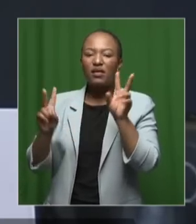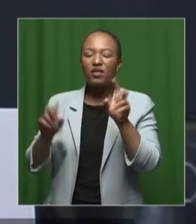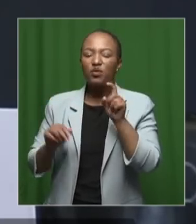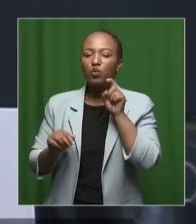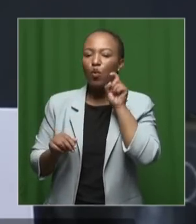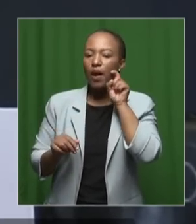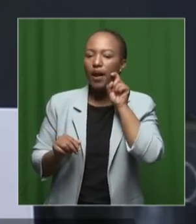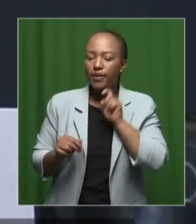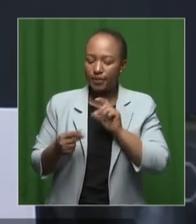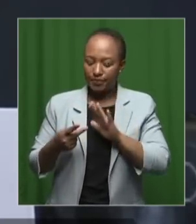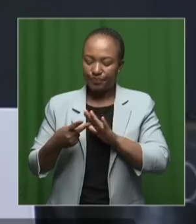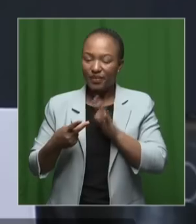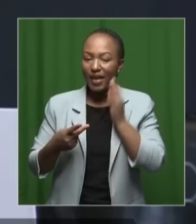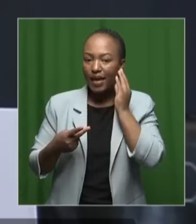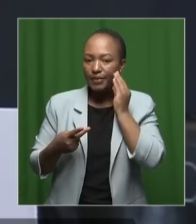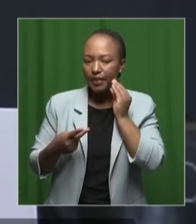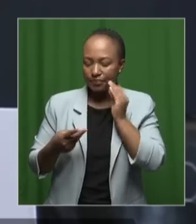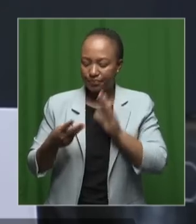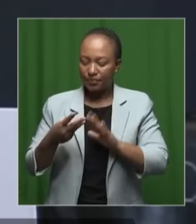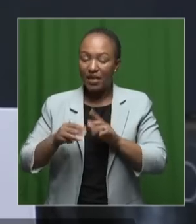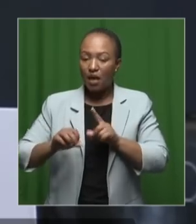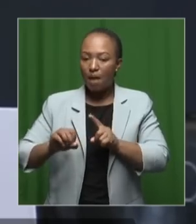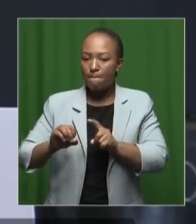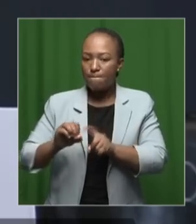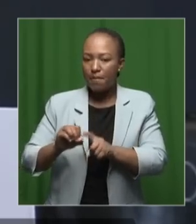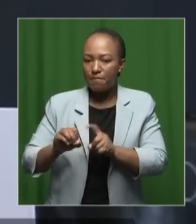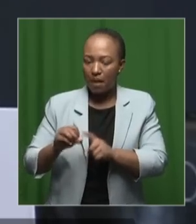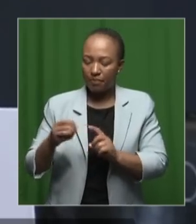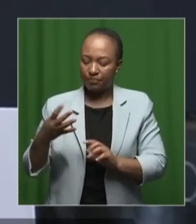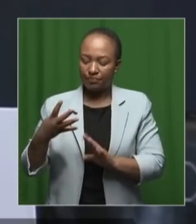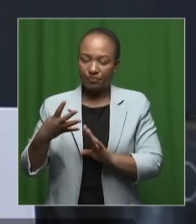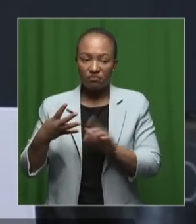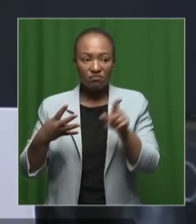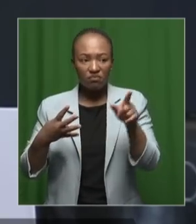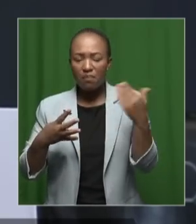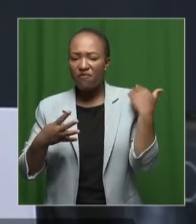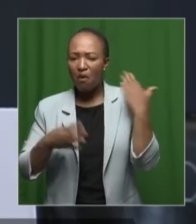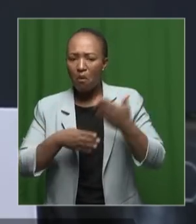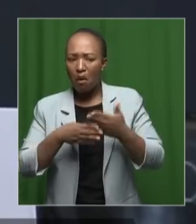about experience, about qualifications, about where you have